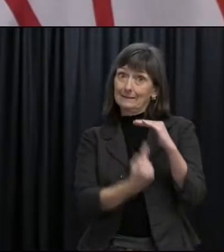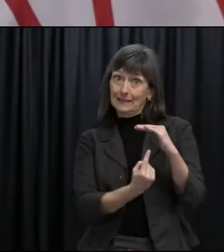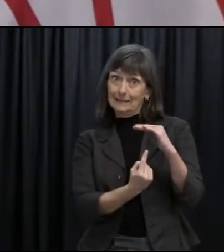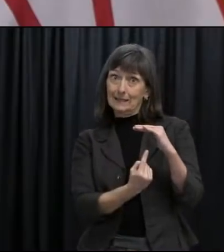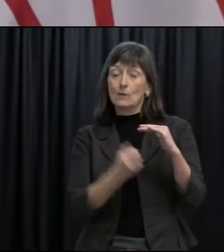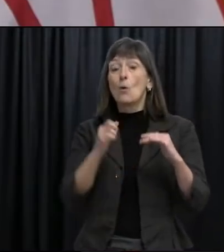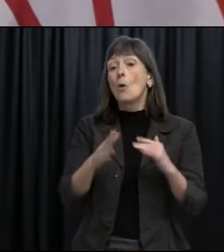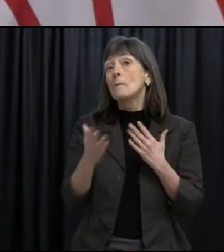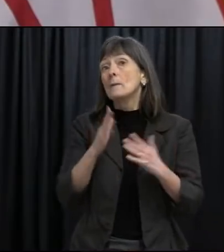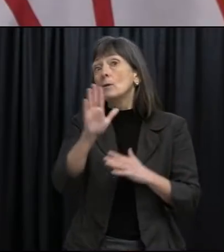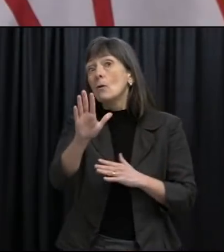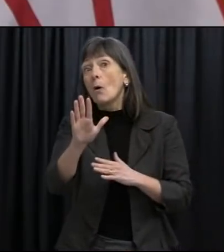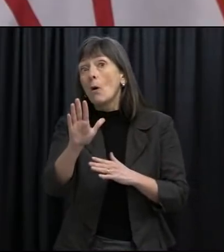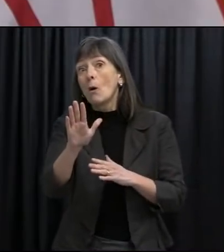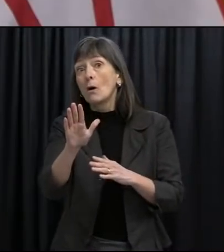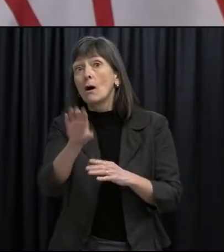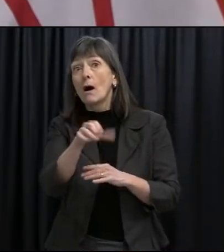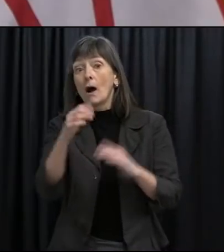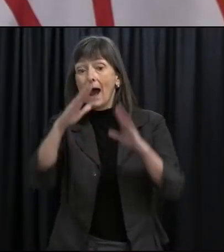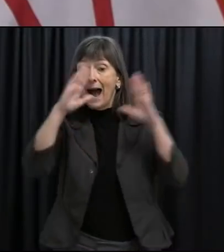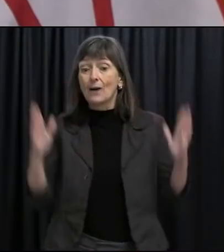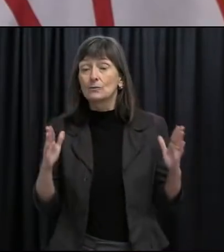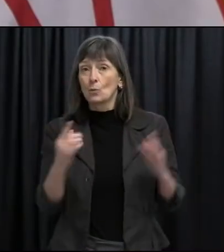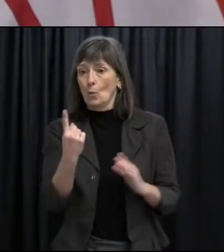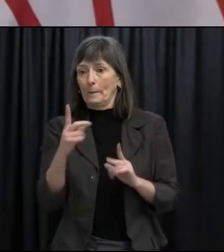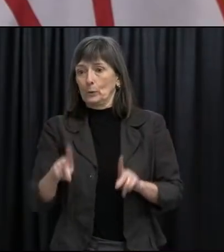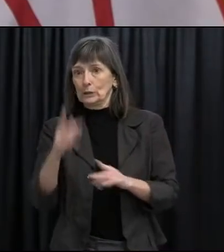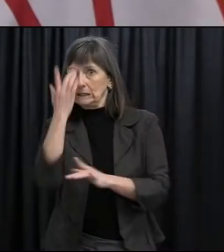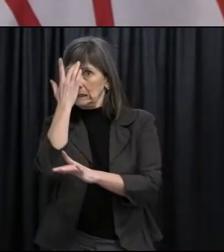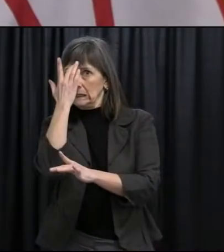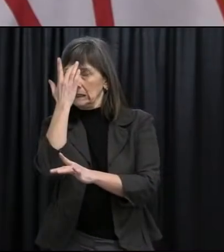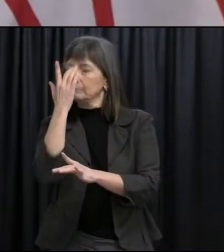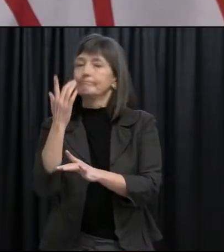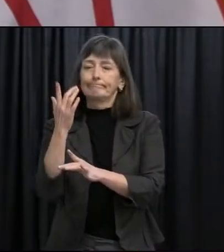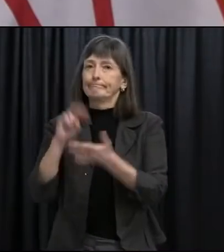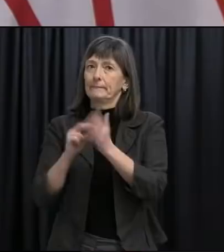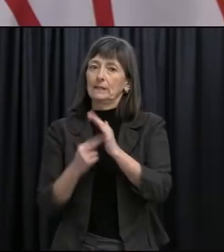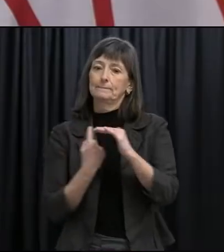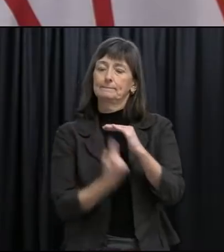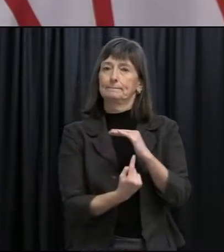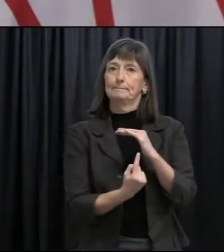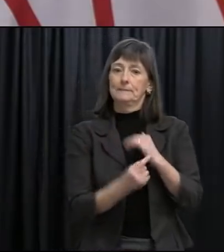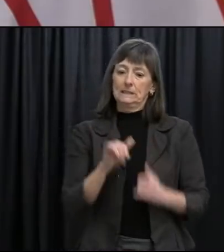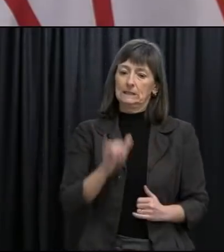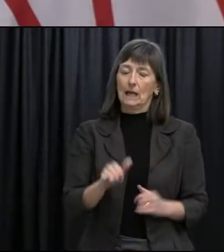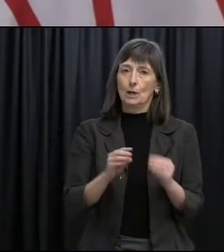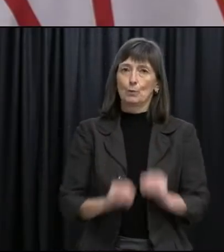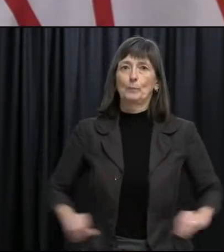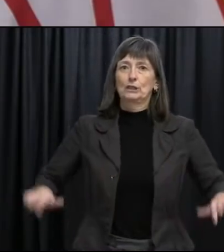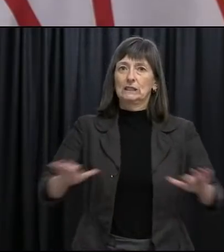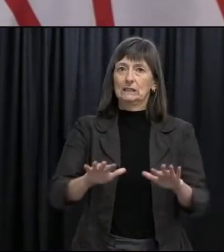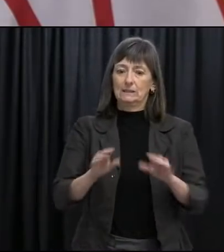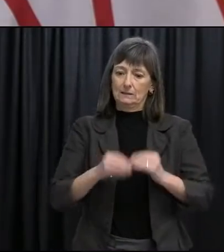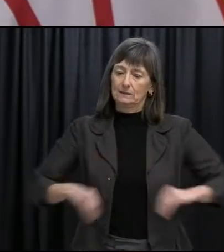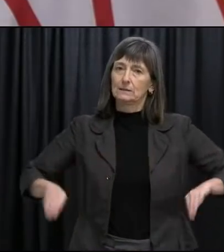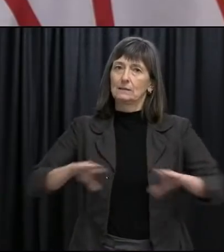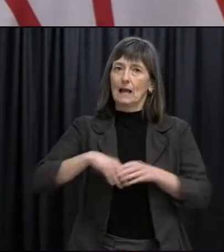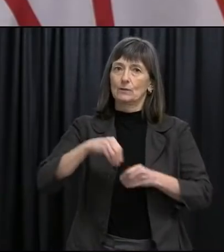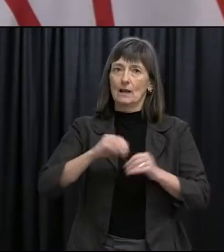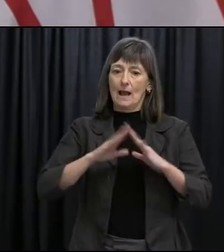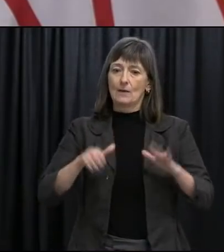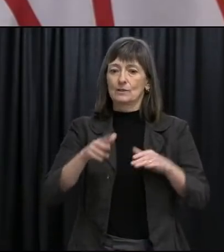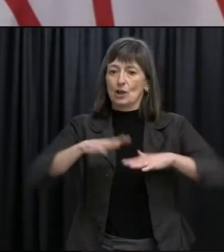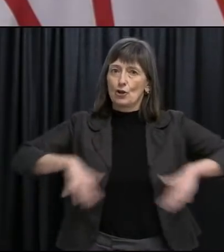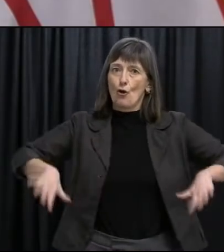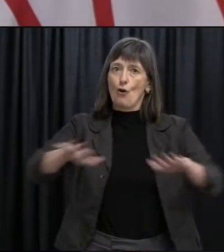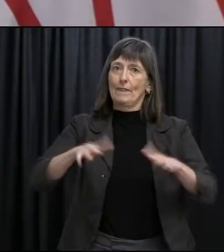or someone in your household has symptoms, please adhere to the requirements. Do not leave your property. Although it should be clear